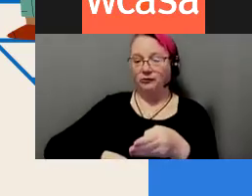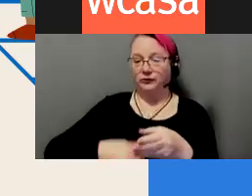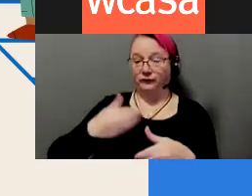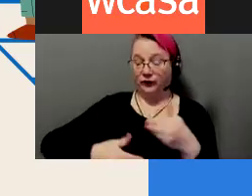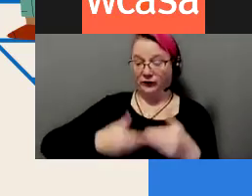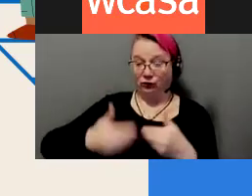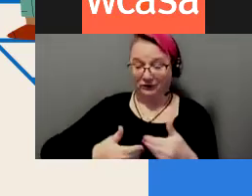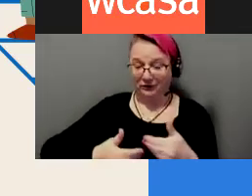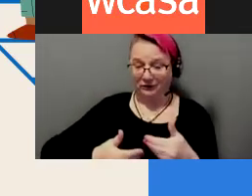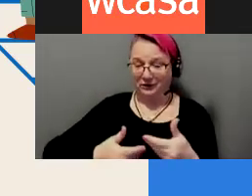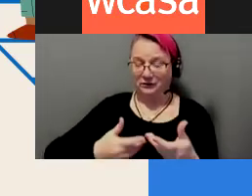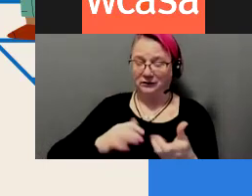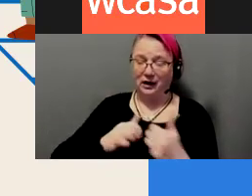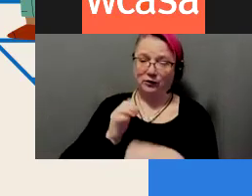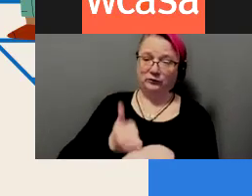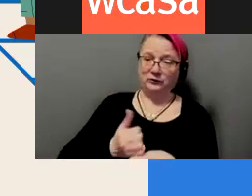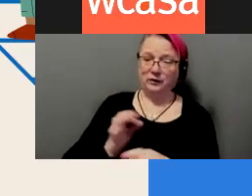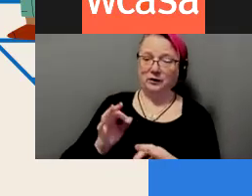processes.